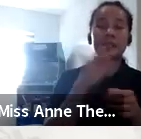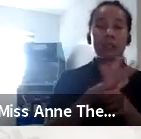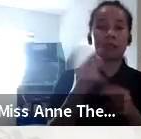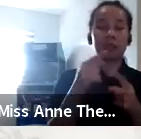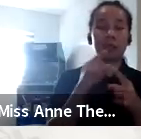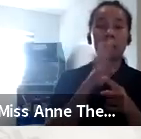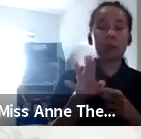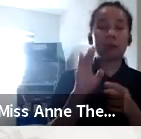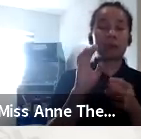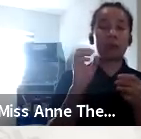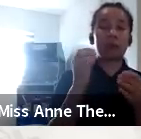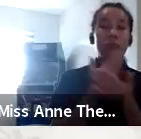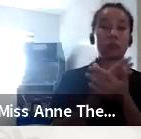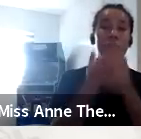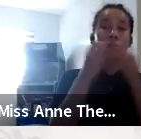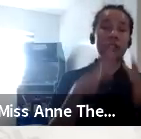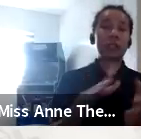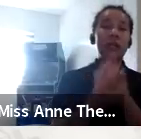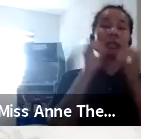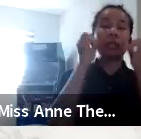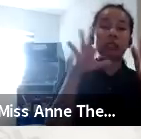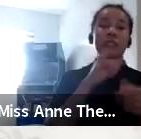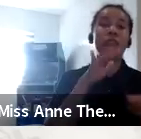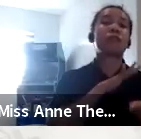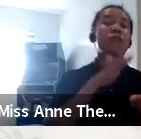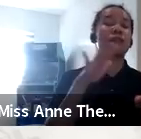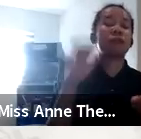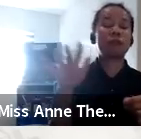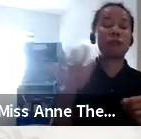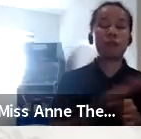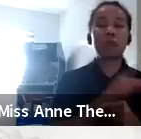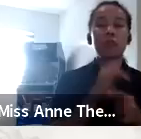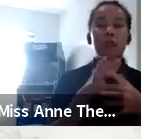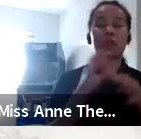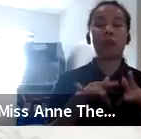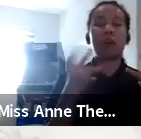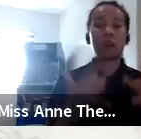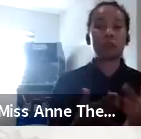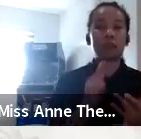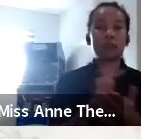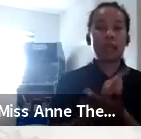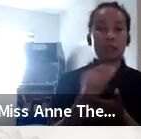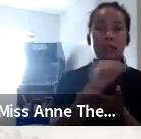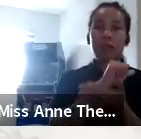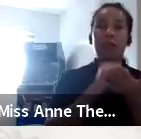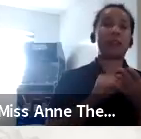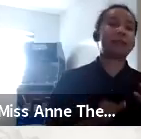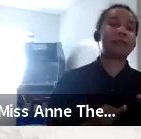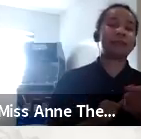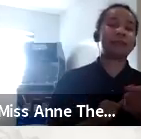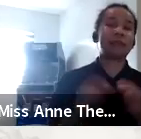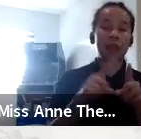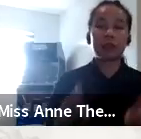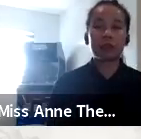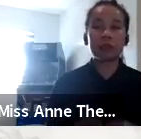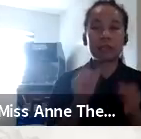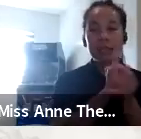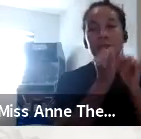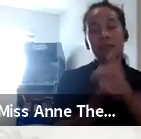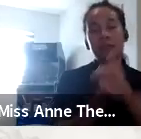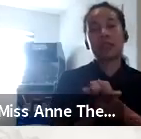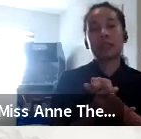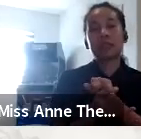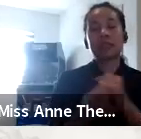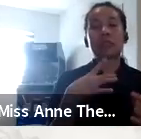wonderful teacher, a teacher that is full of heart. And that's an art. Also, the innovations like the